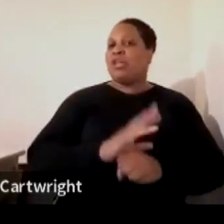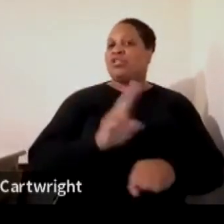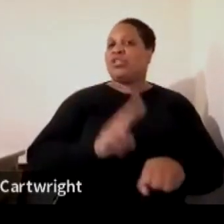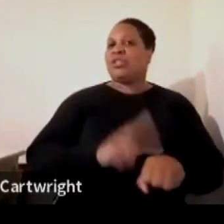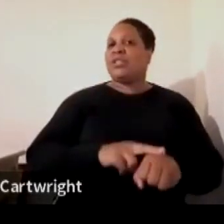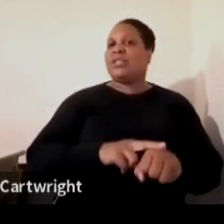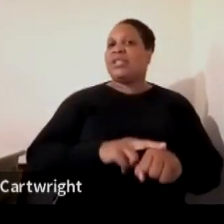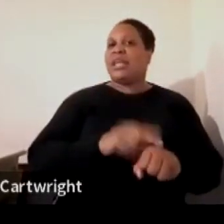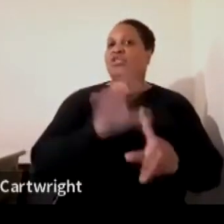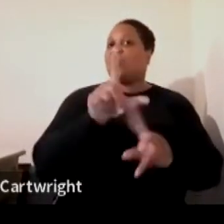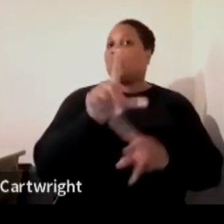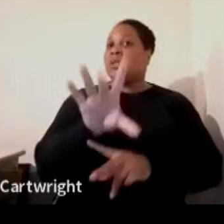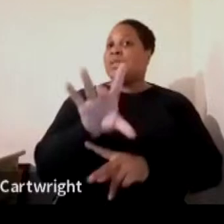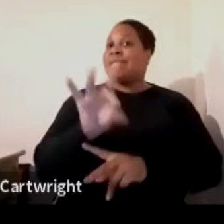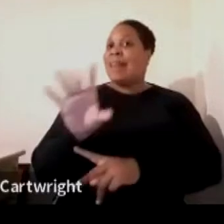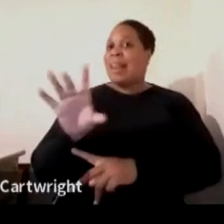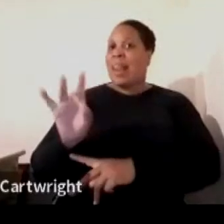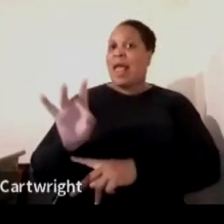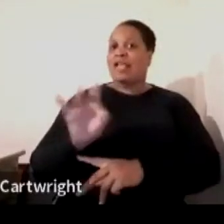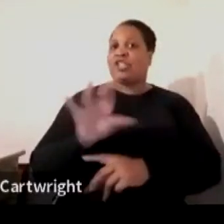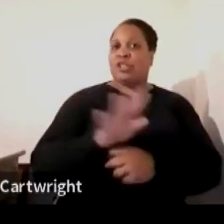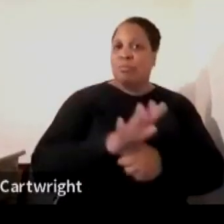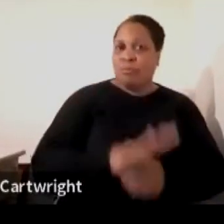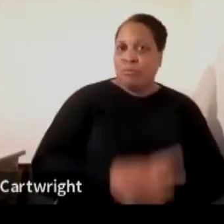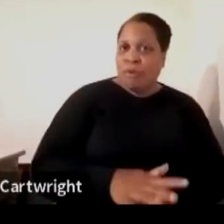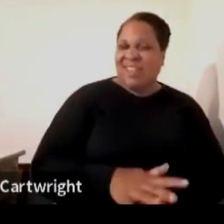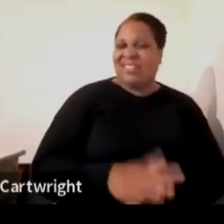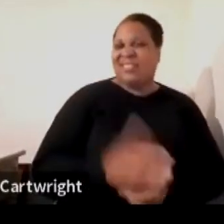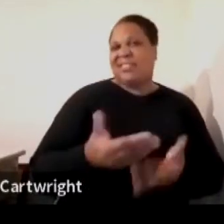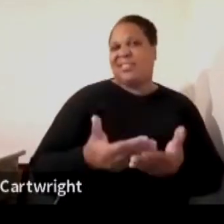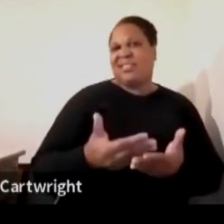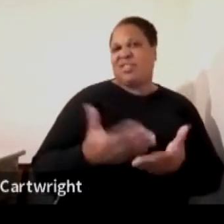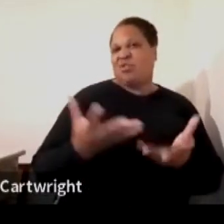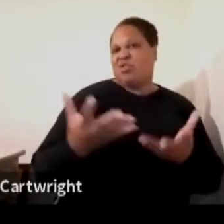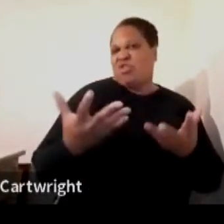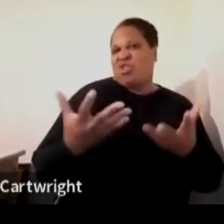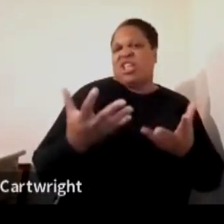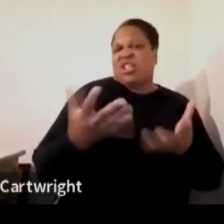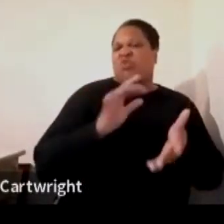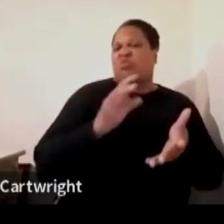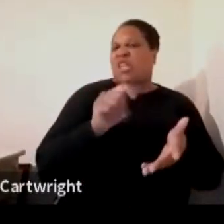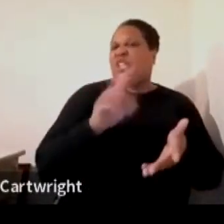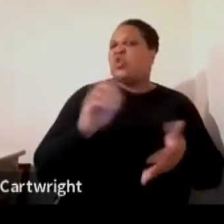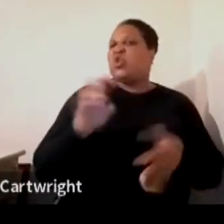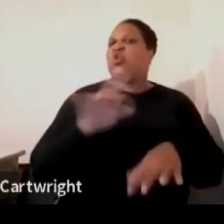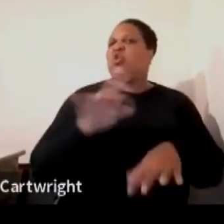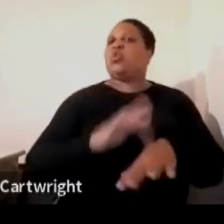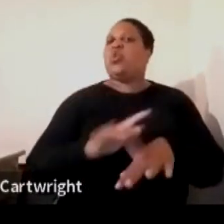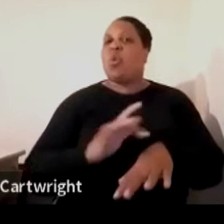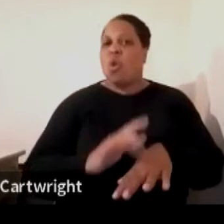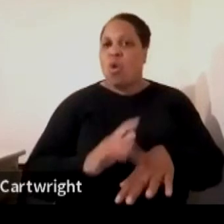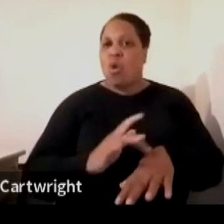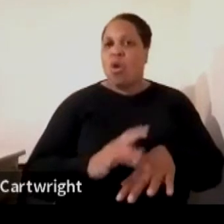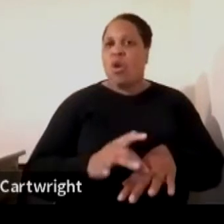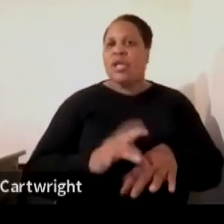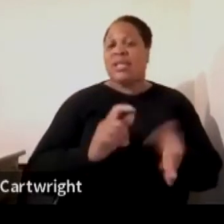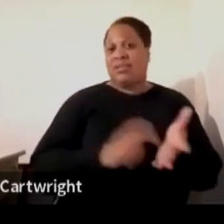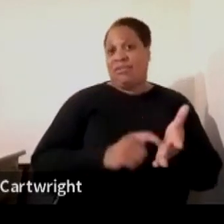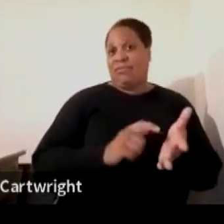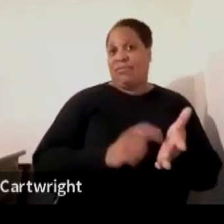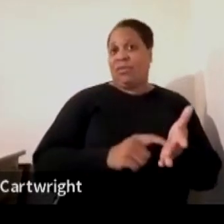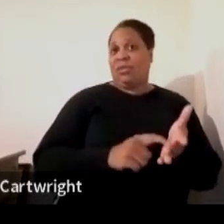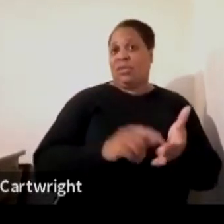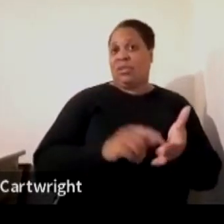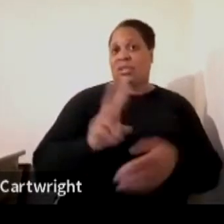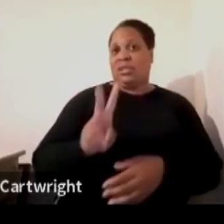So it would be premature, it would be too early in many ways for this virus to